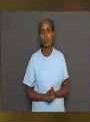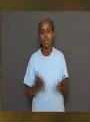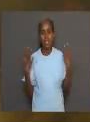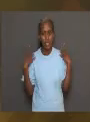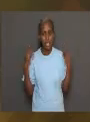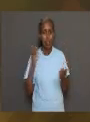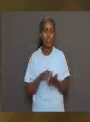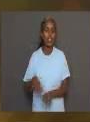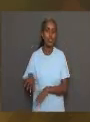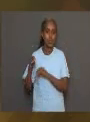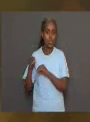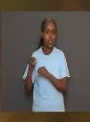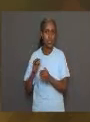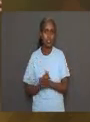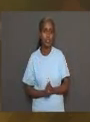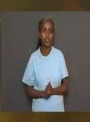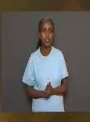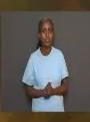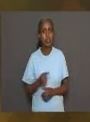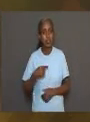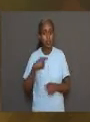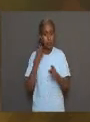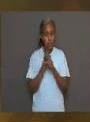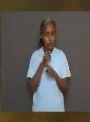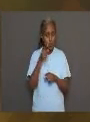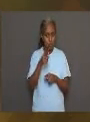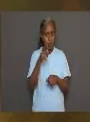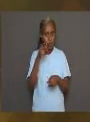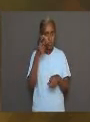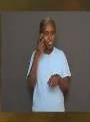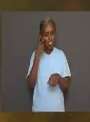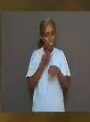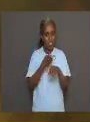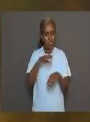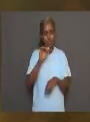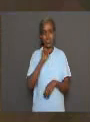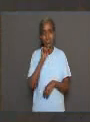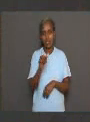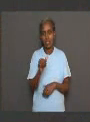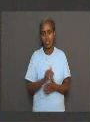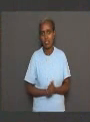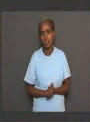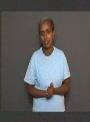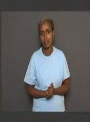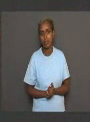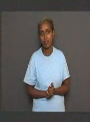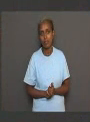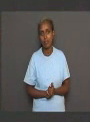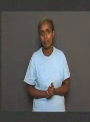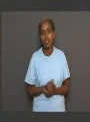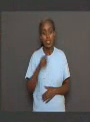Hello again, students. I am sure you did not find this too difficult.